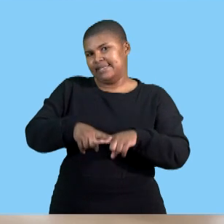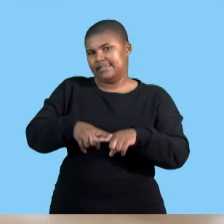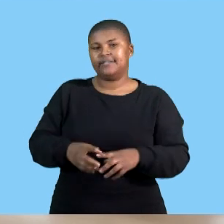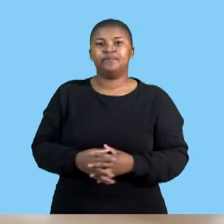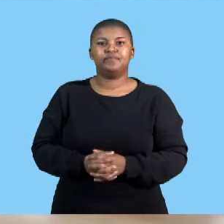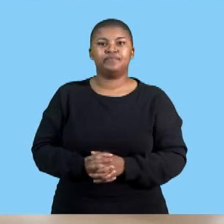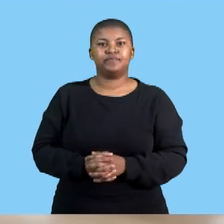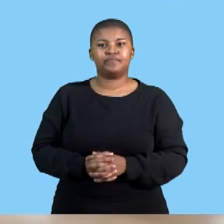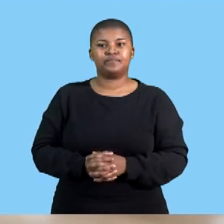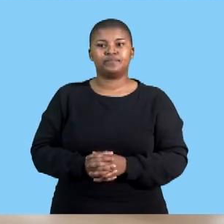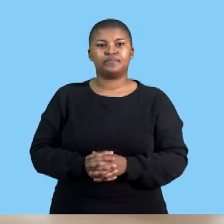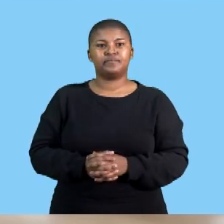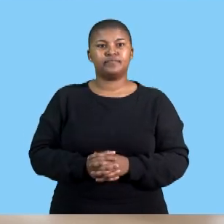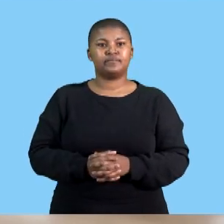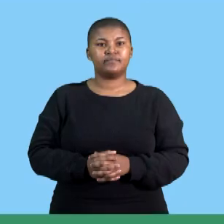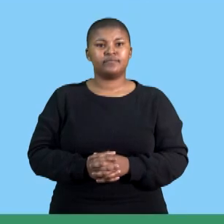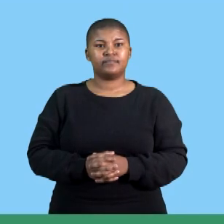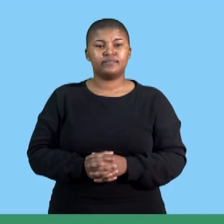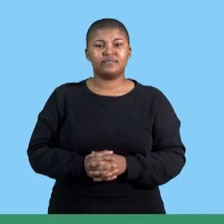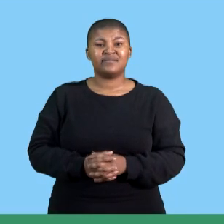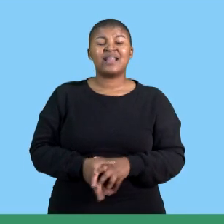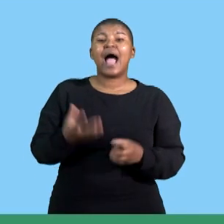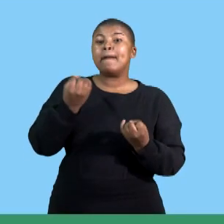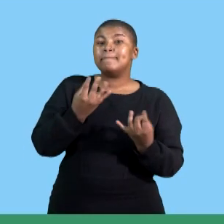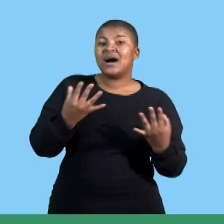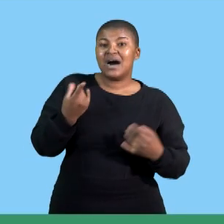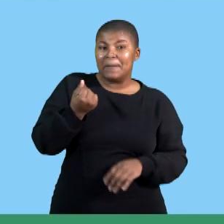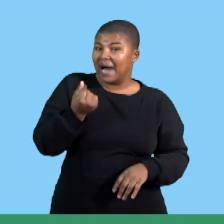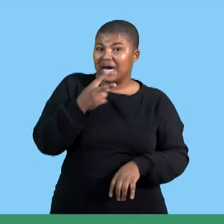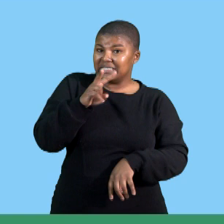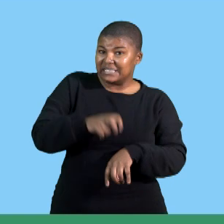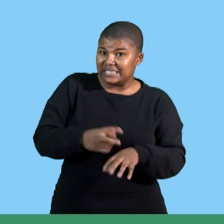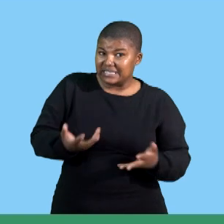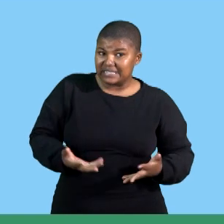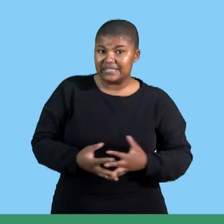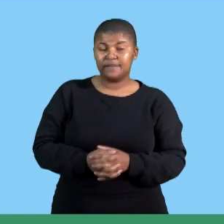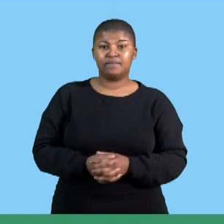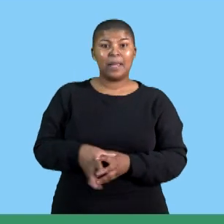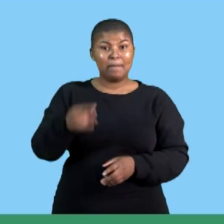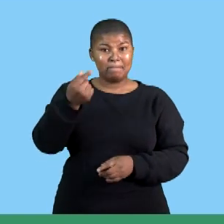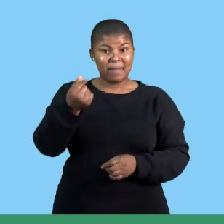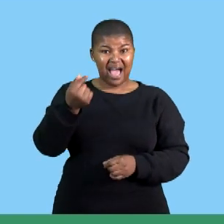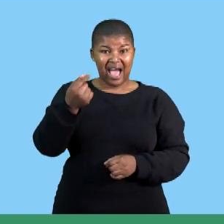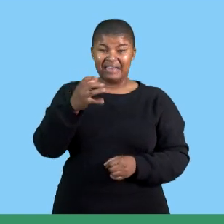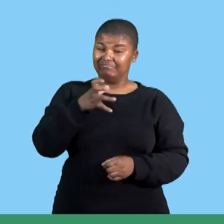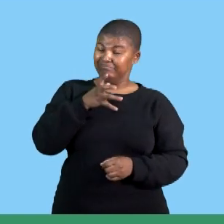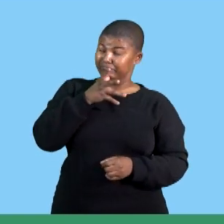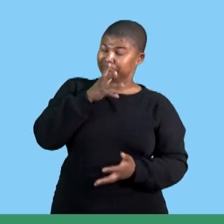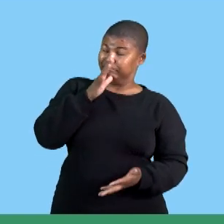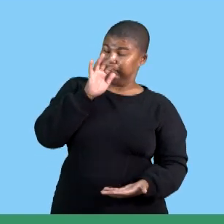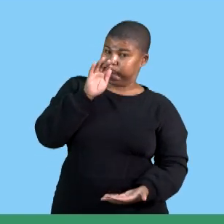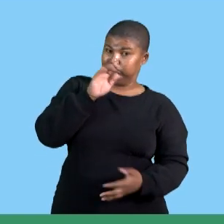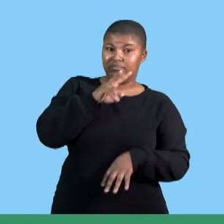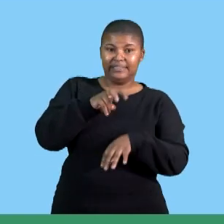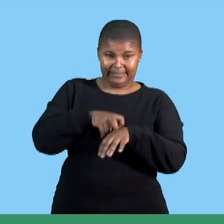individual entrepreneur. Now, another factor is the amount of capital needed. So the larger the amount of capital that